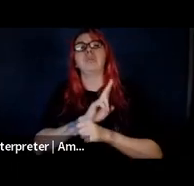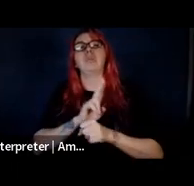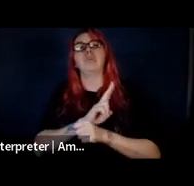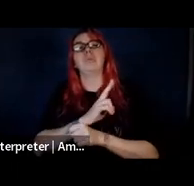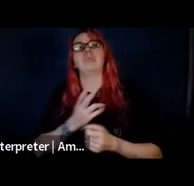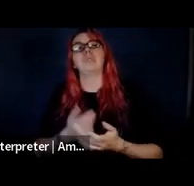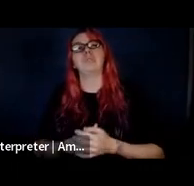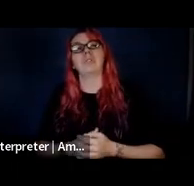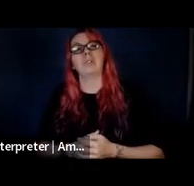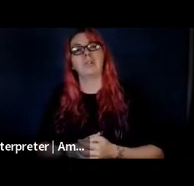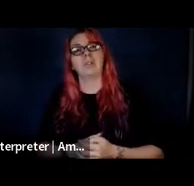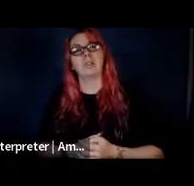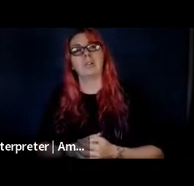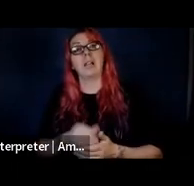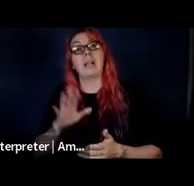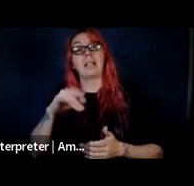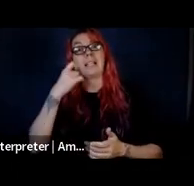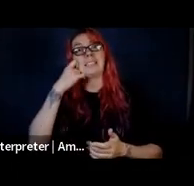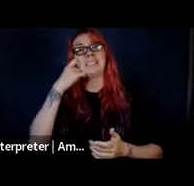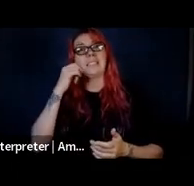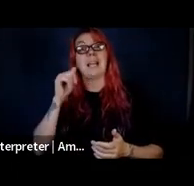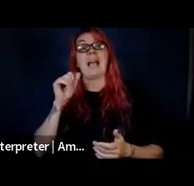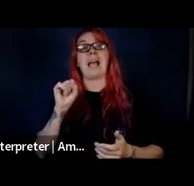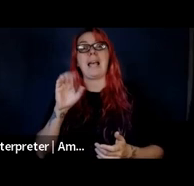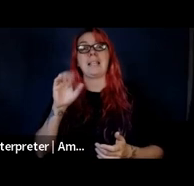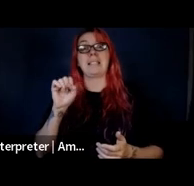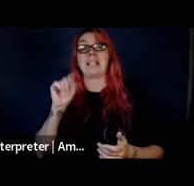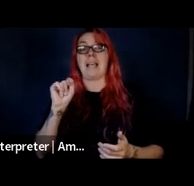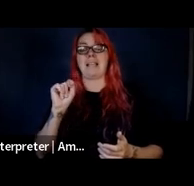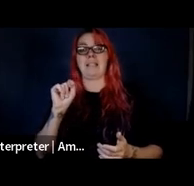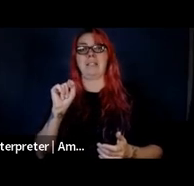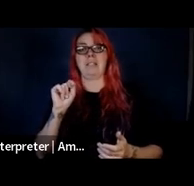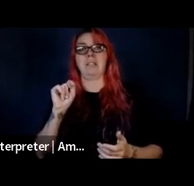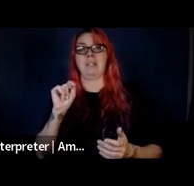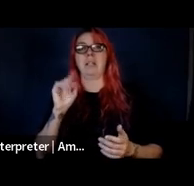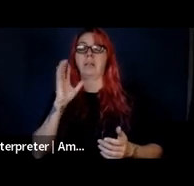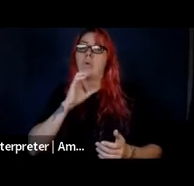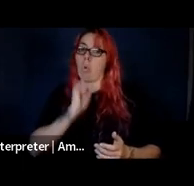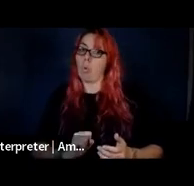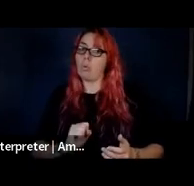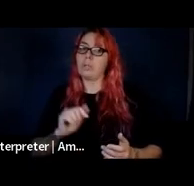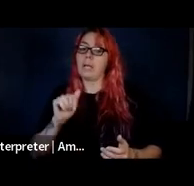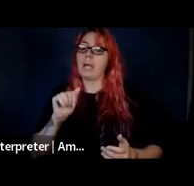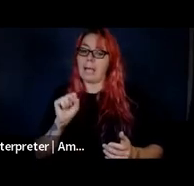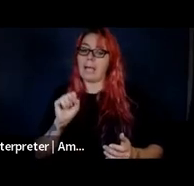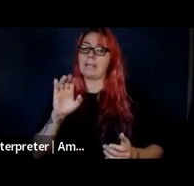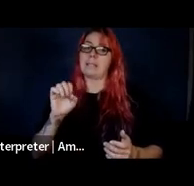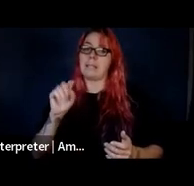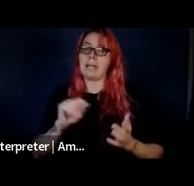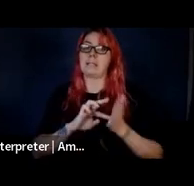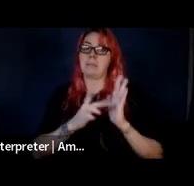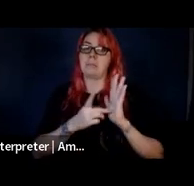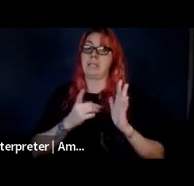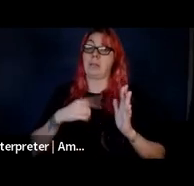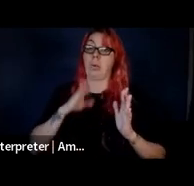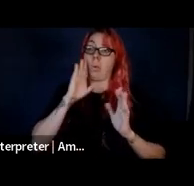as cast clause, for example, that had lots of assumptions about who then could play what, in what ways, for example, right?